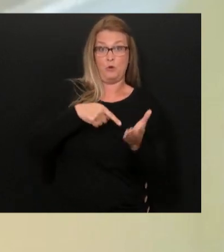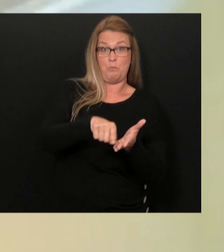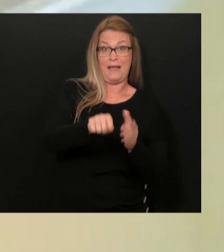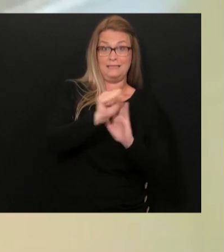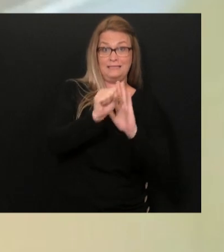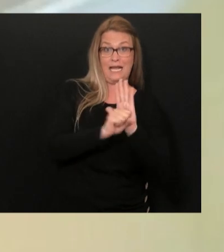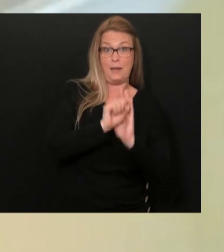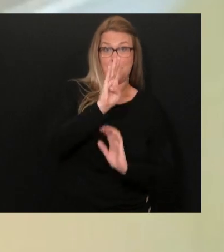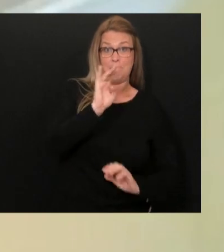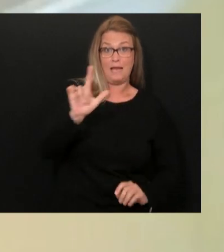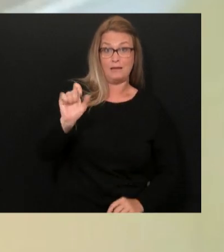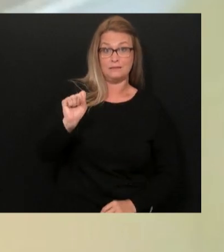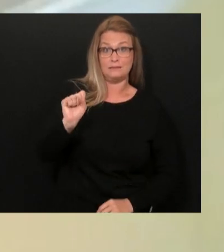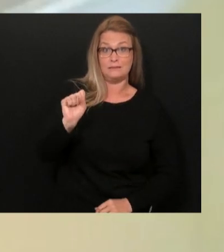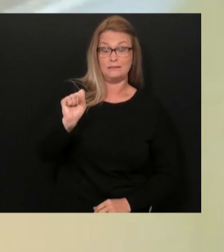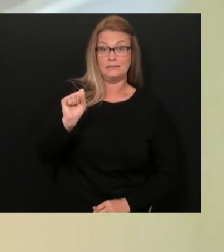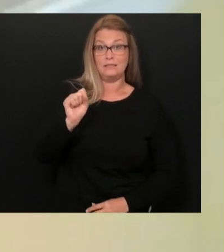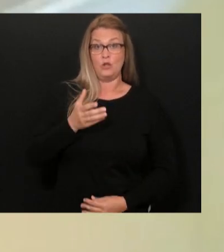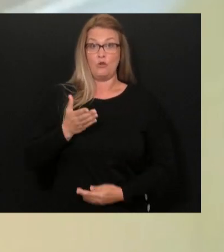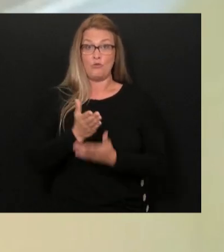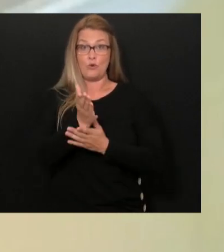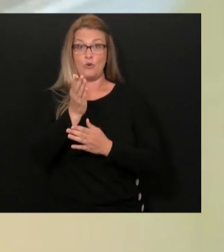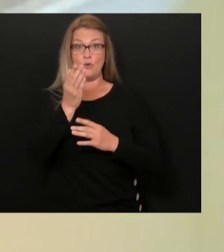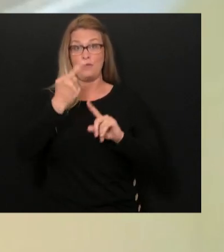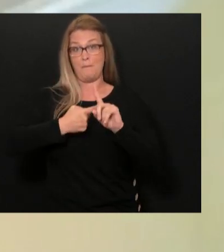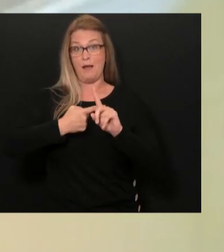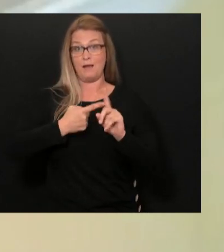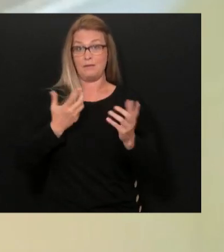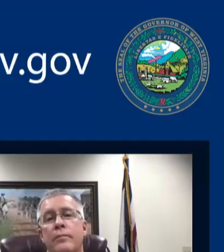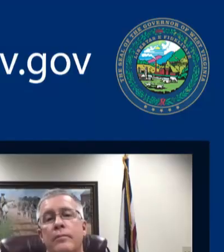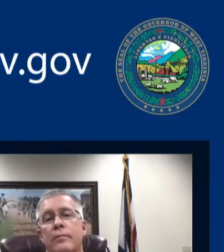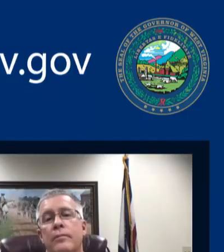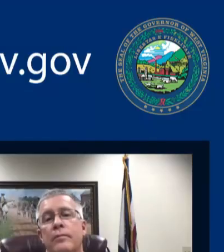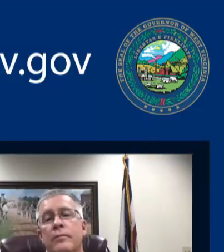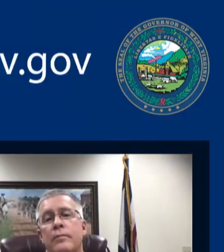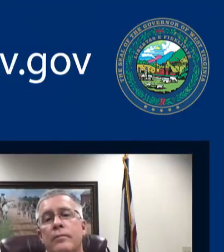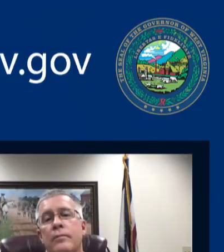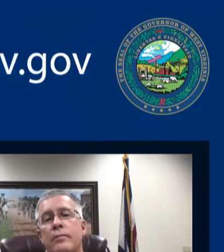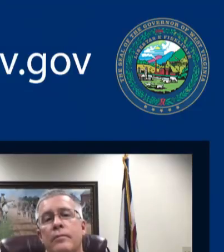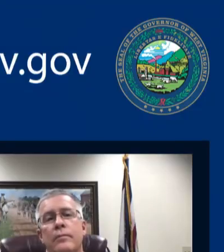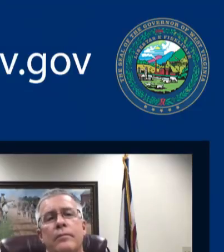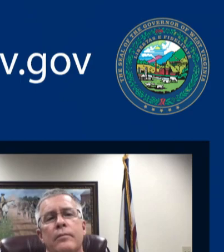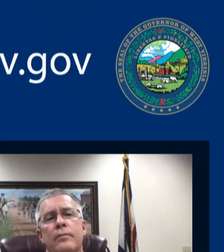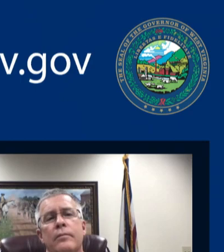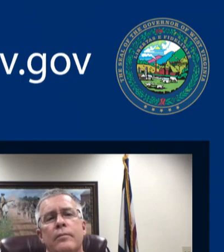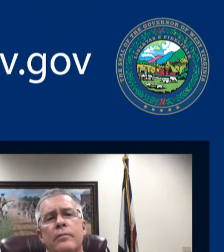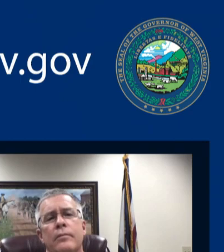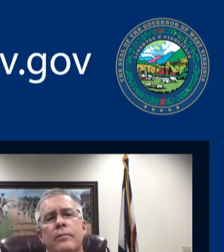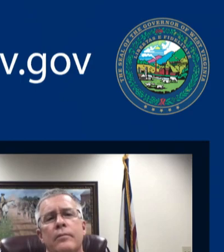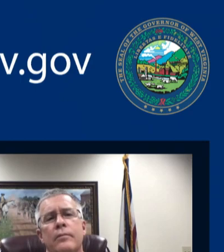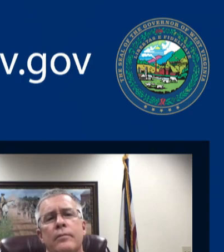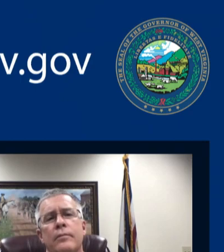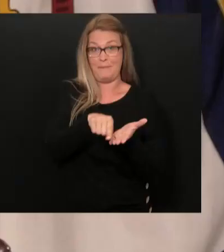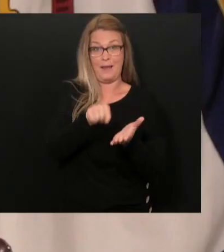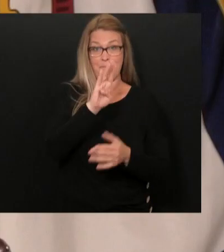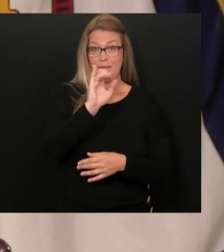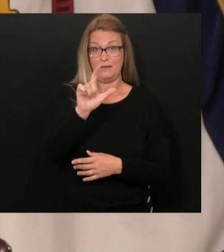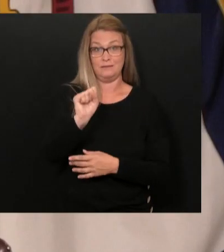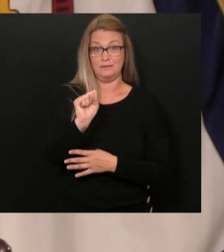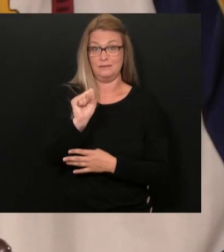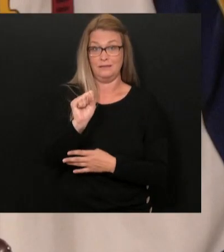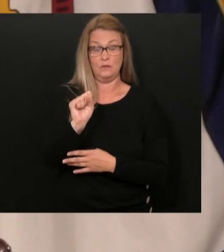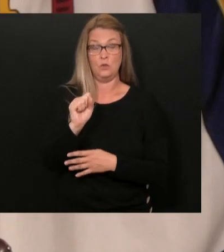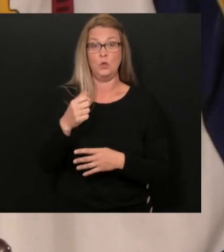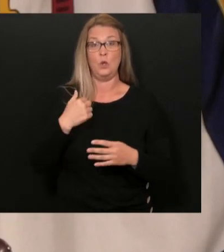about just being able to pay the bills through the month? No, Brad, there's not. Basically we've